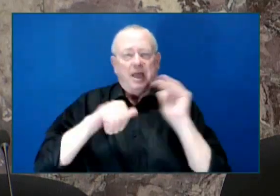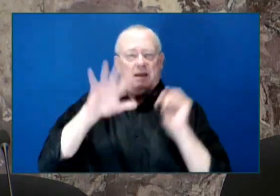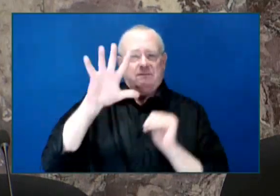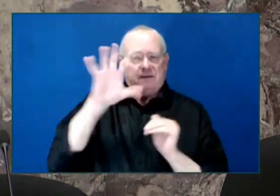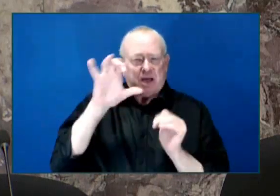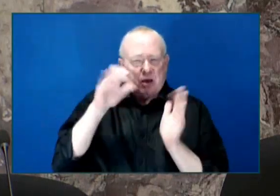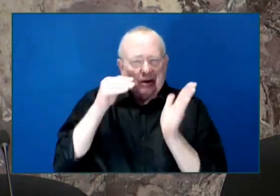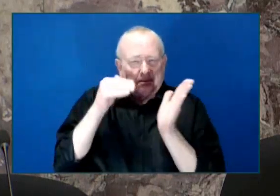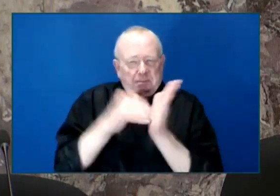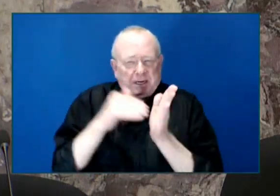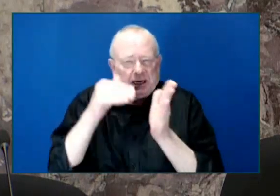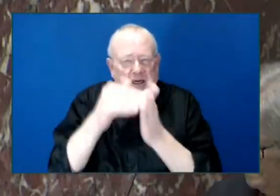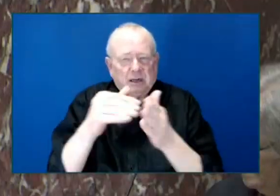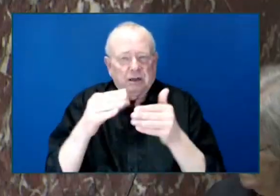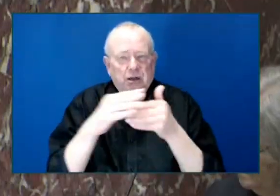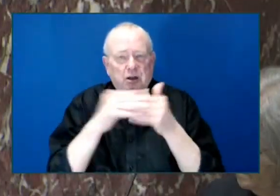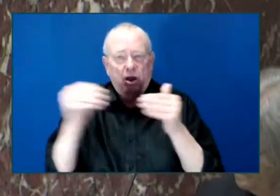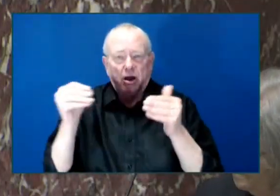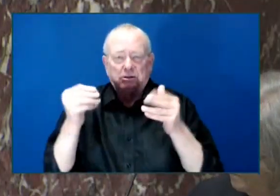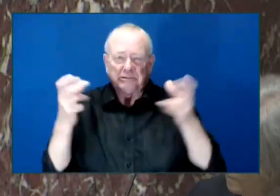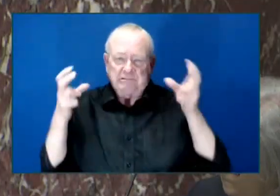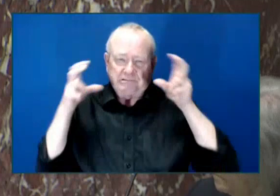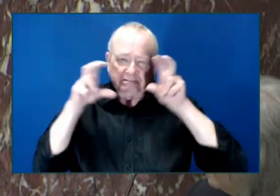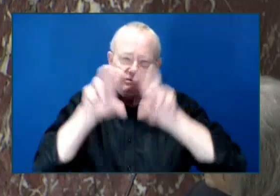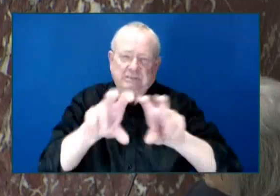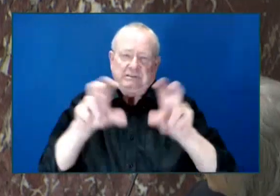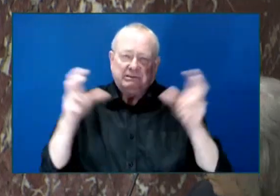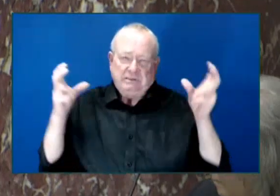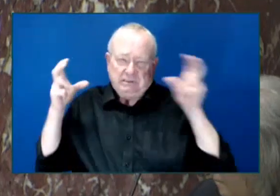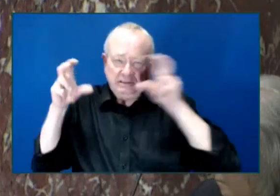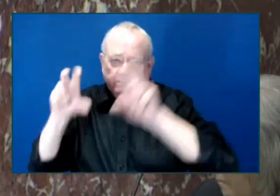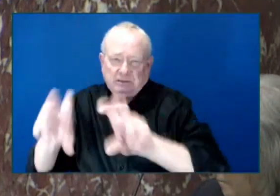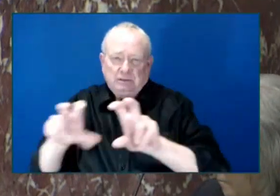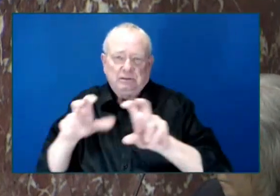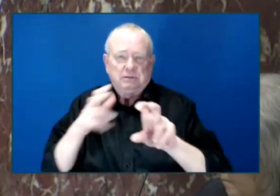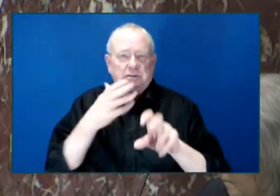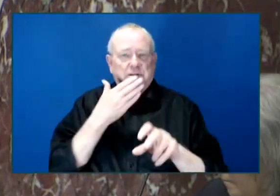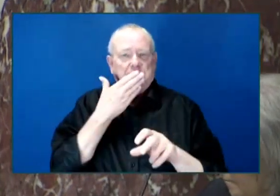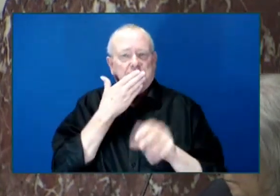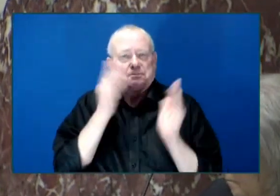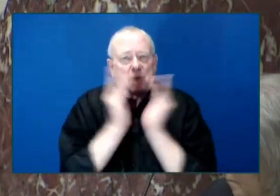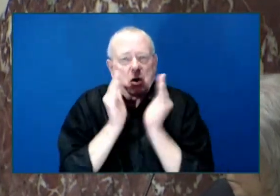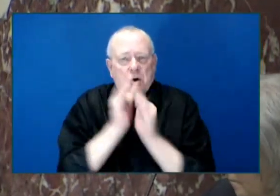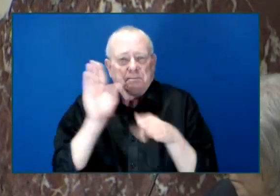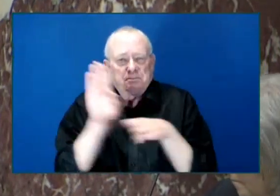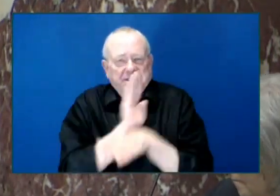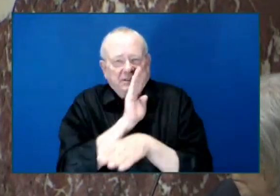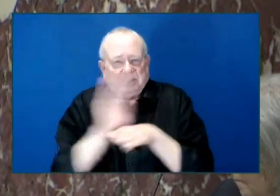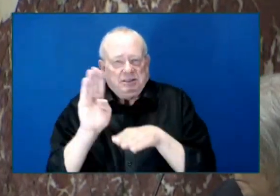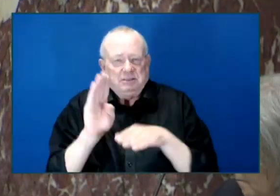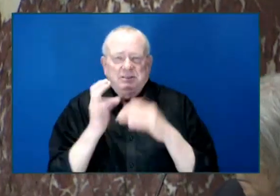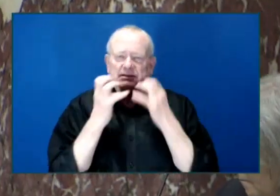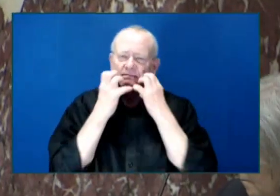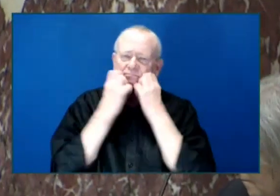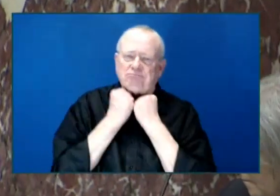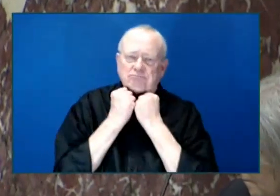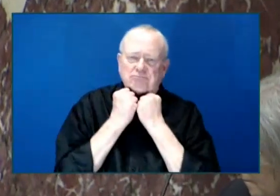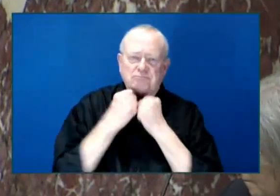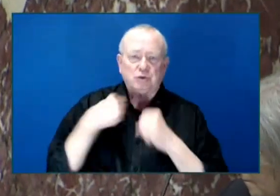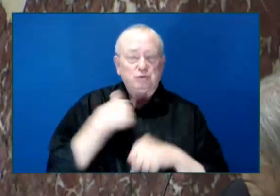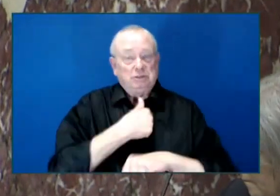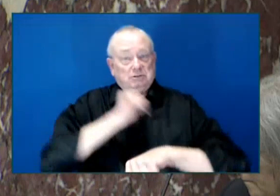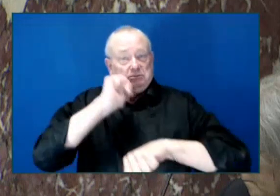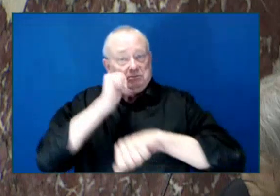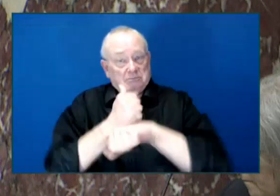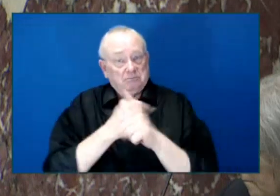have to this government. It's so important, Mr. Speaker. When we put in programming for small businesses, the priority is to ensure that